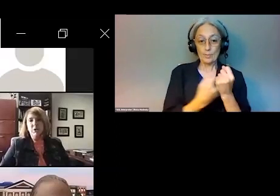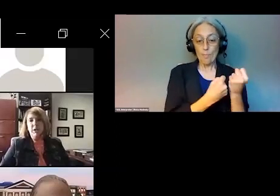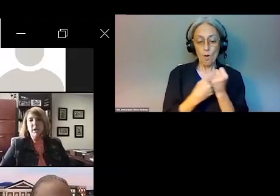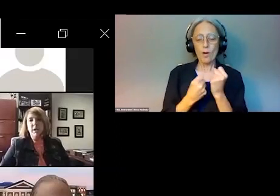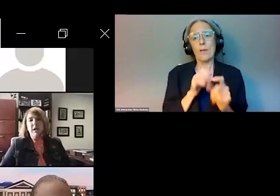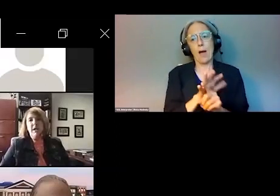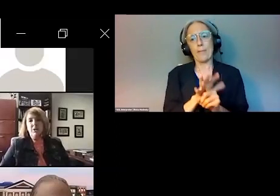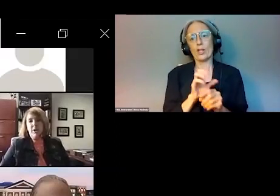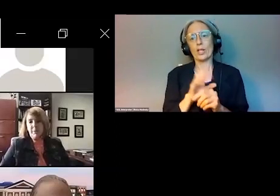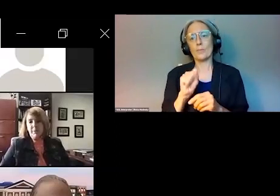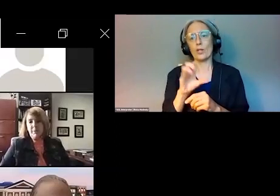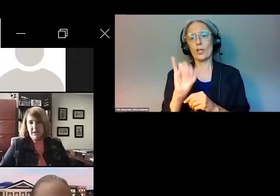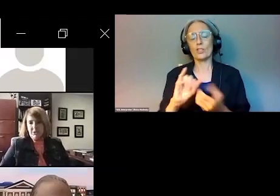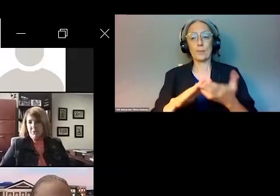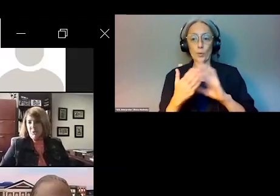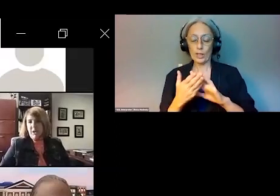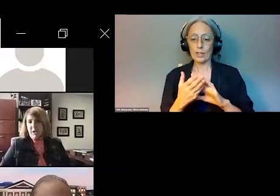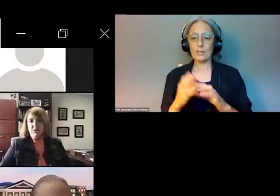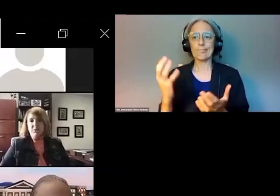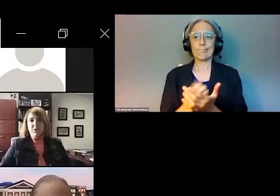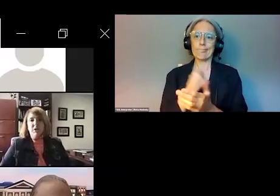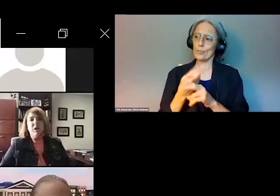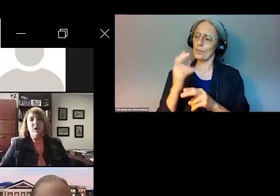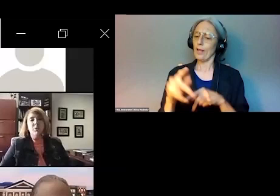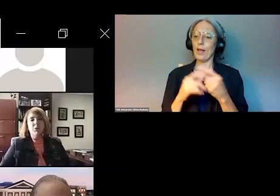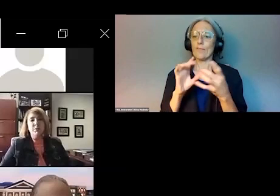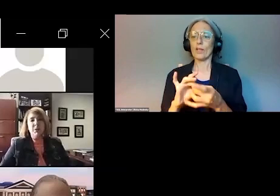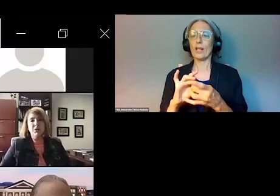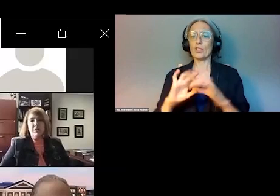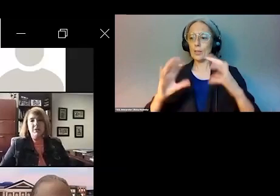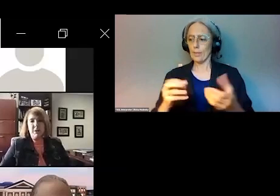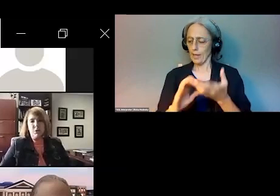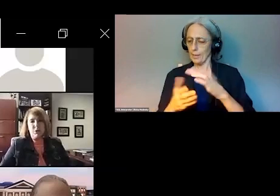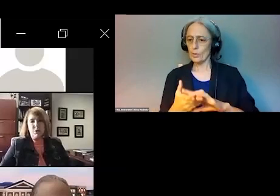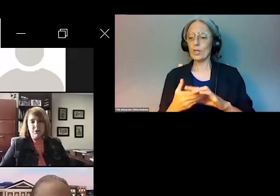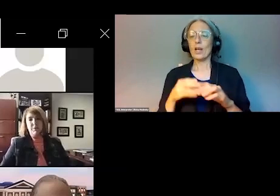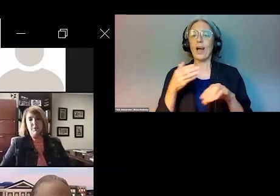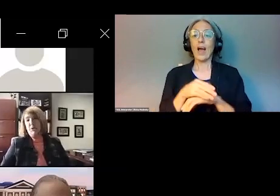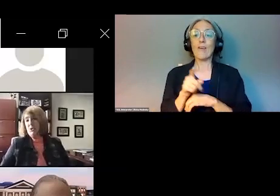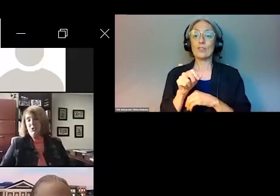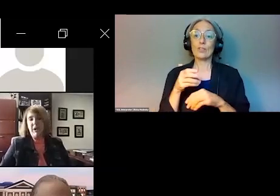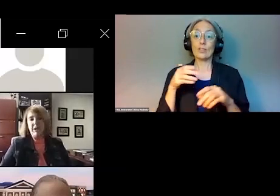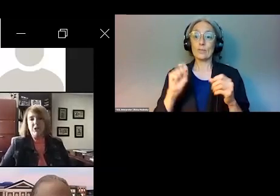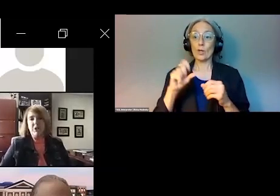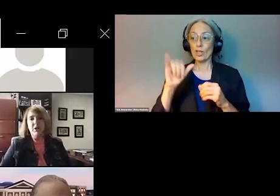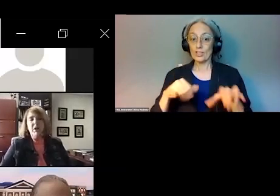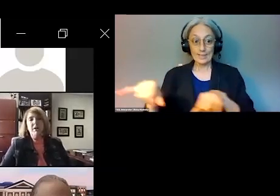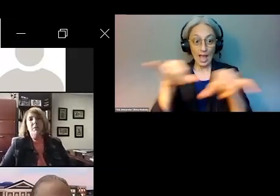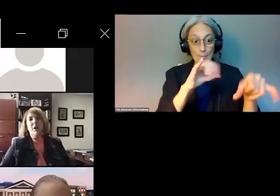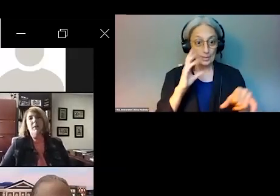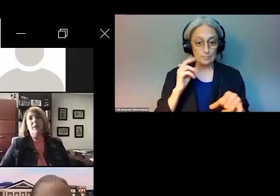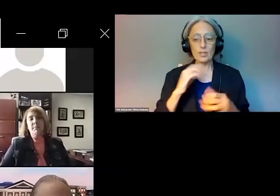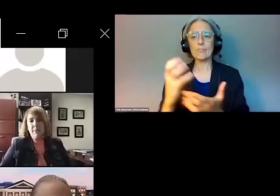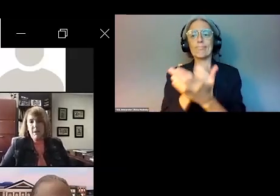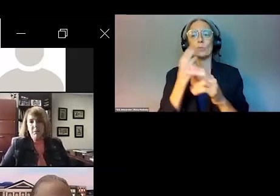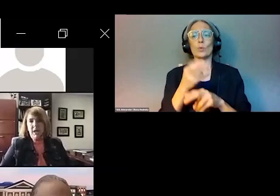injury community. And so capitalizing on some of the relationships that can occur between peers after spinal cord injury is one potential strategy to